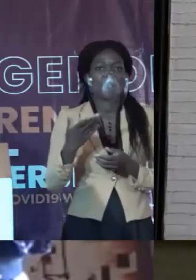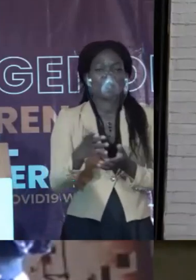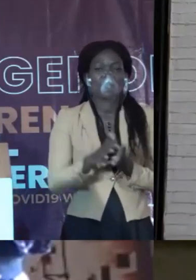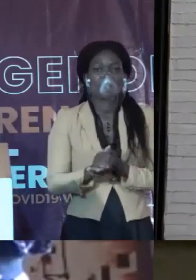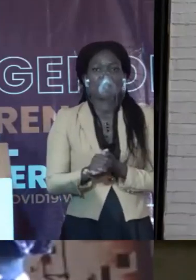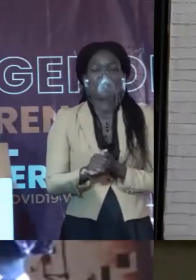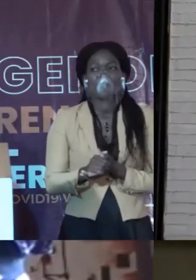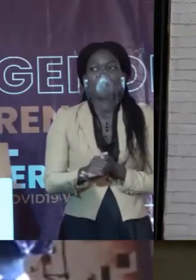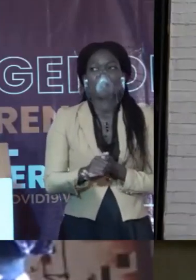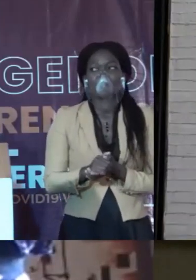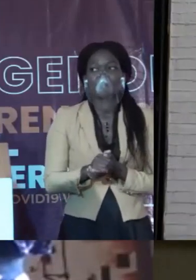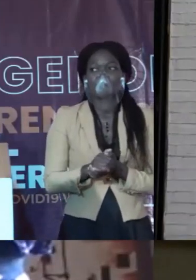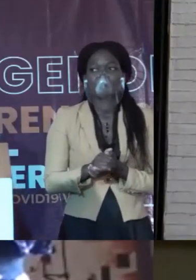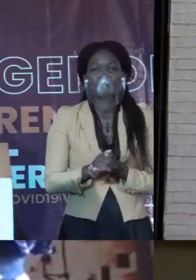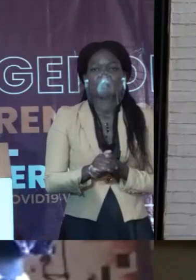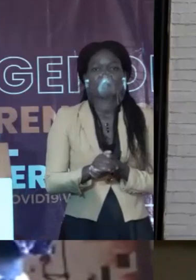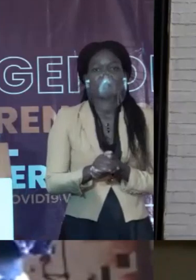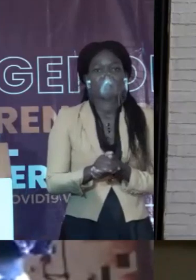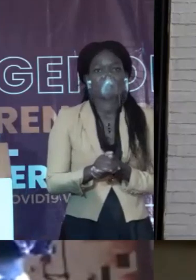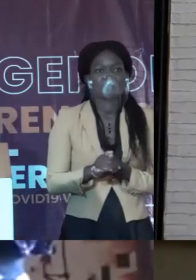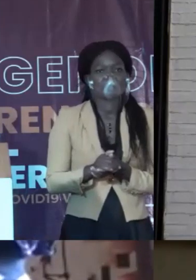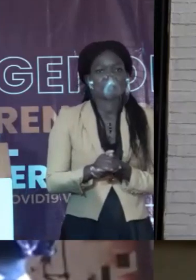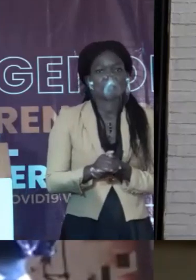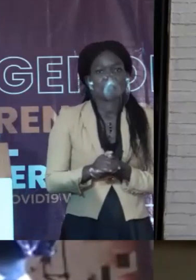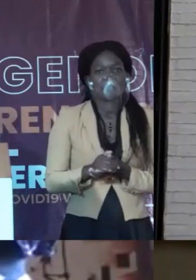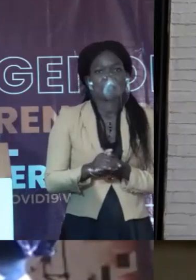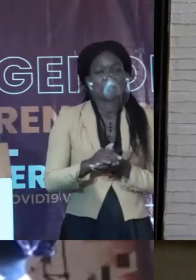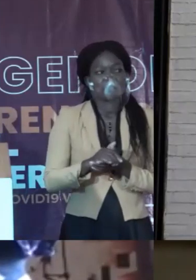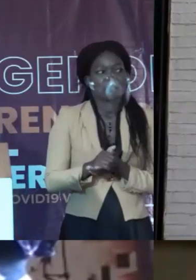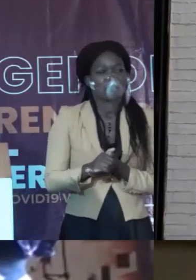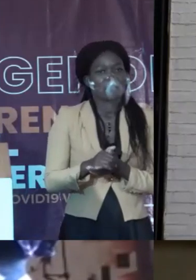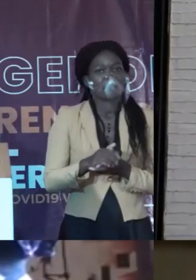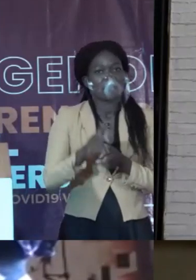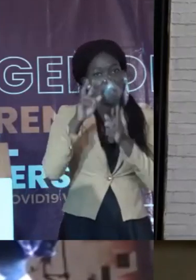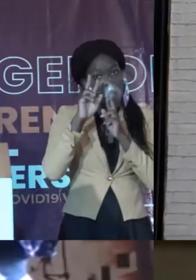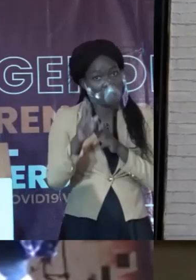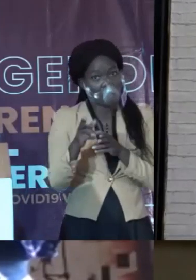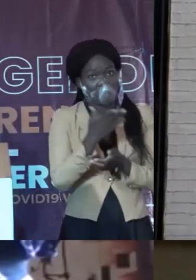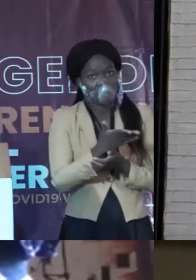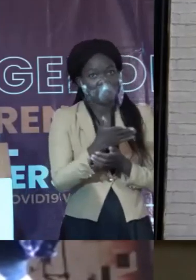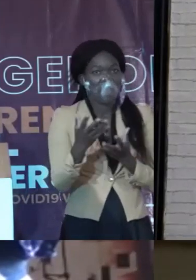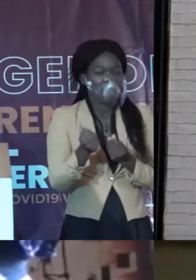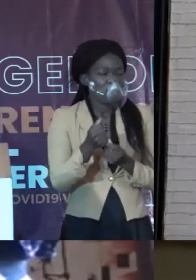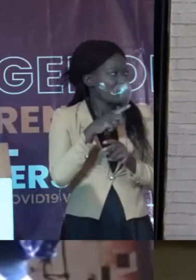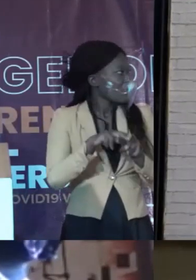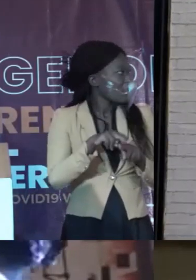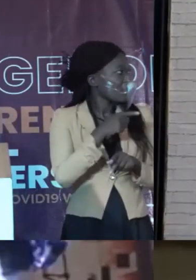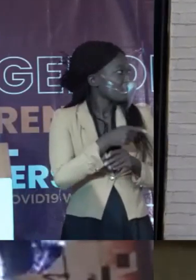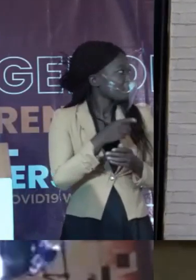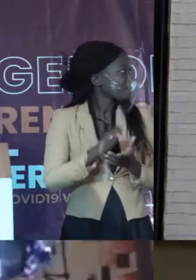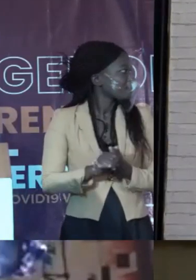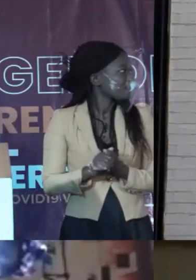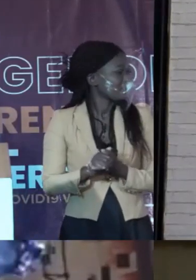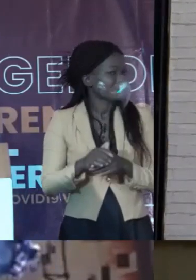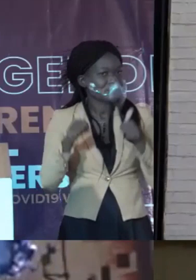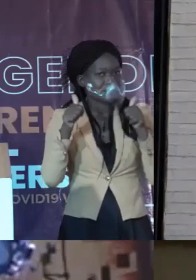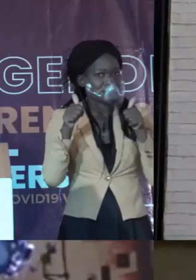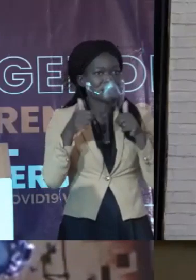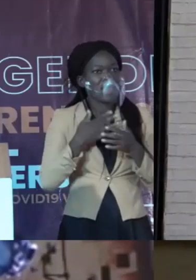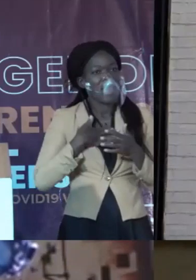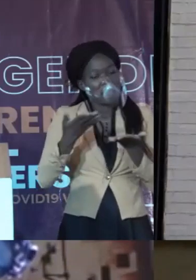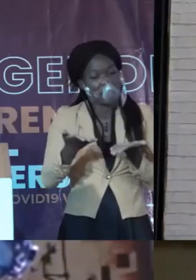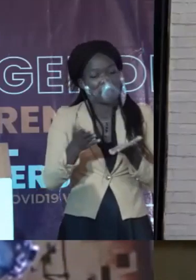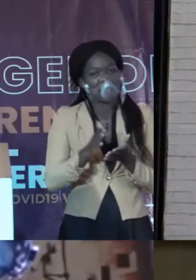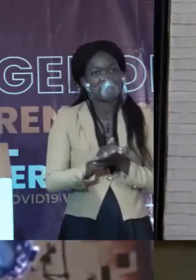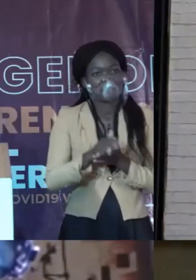Honorable Bohoro, I hope she's here online. I am. A very good morning